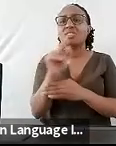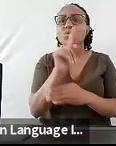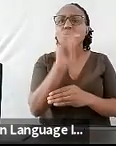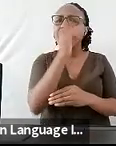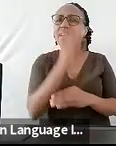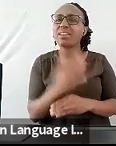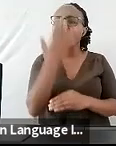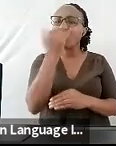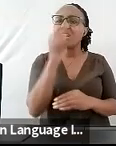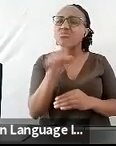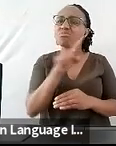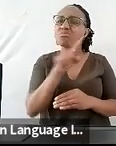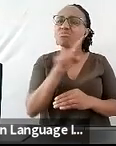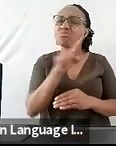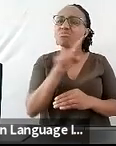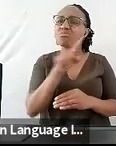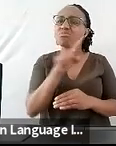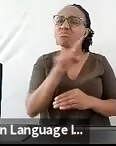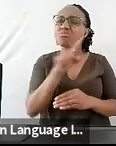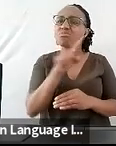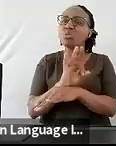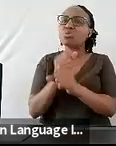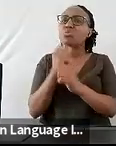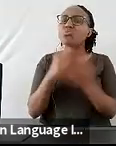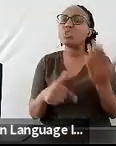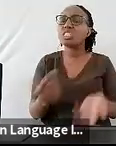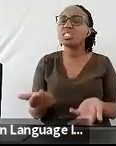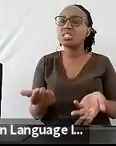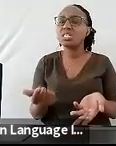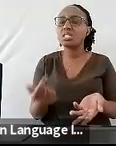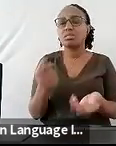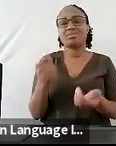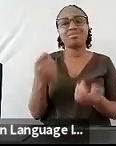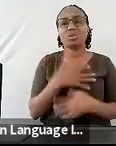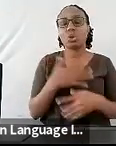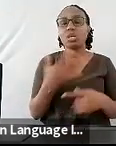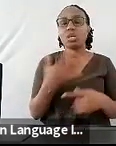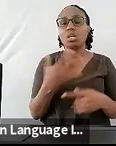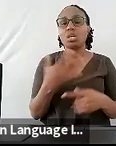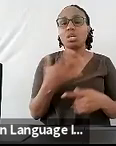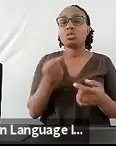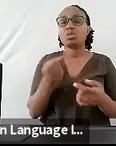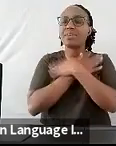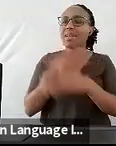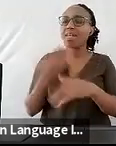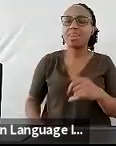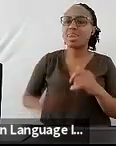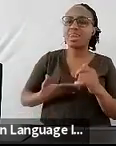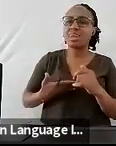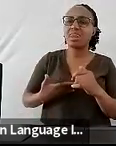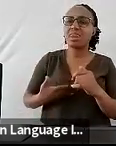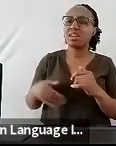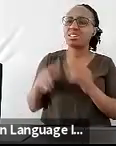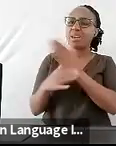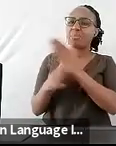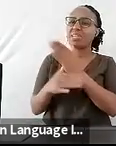And finally, one time, my Ivorian friend, she got so mad at the embassy, and she said, Thomas Sankara ne pa mo pusa. Like, Thomas Sankara